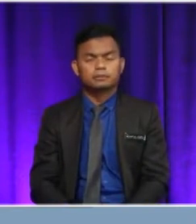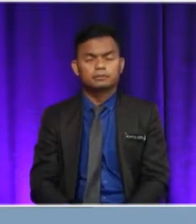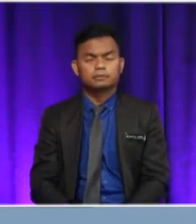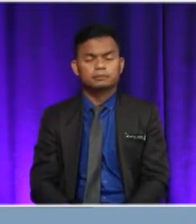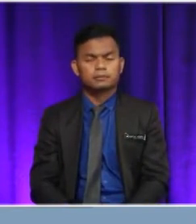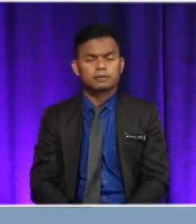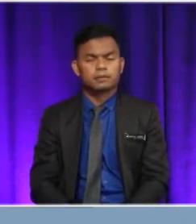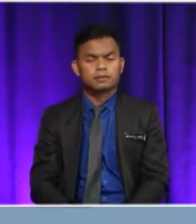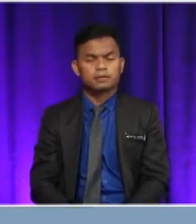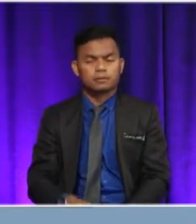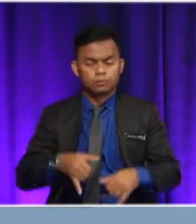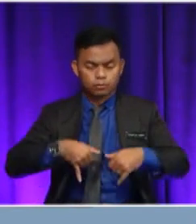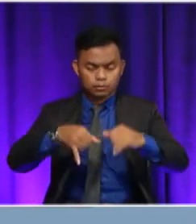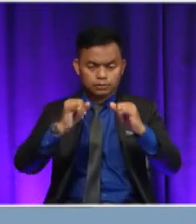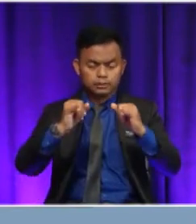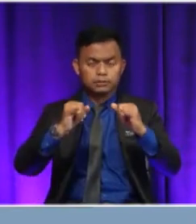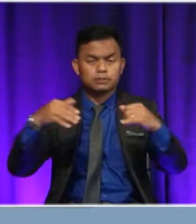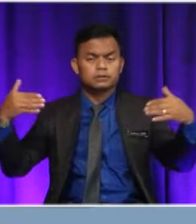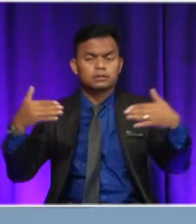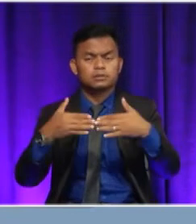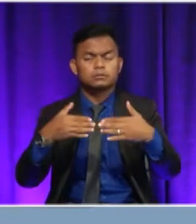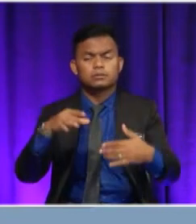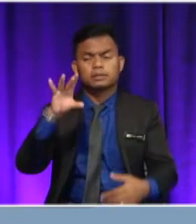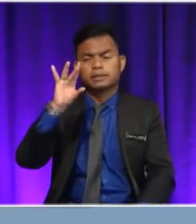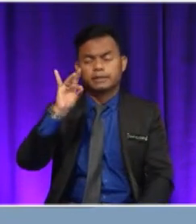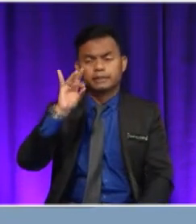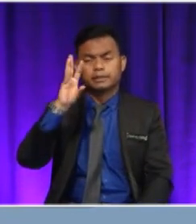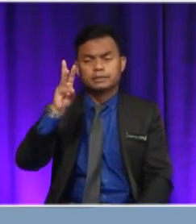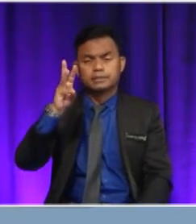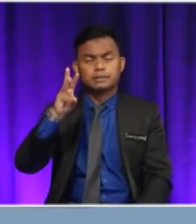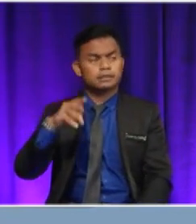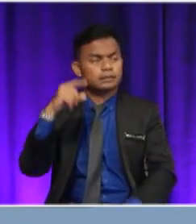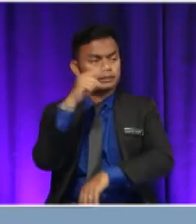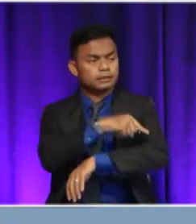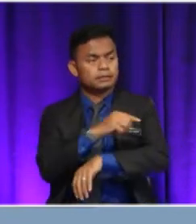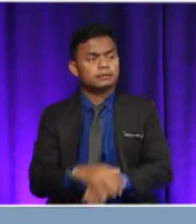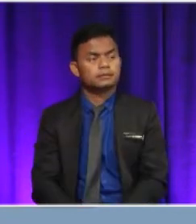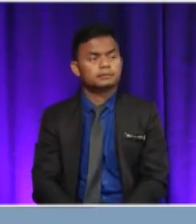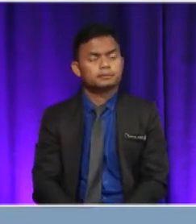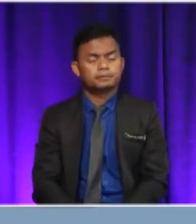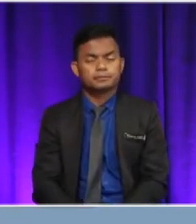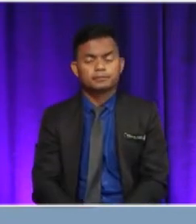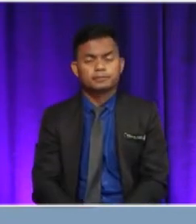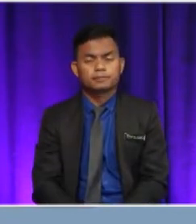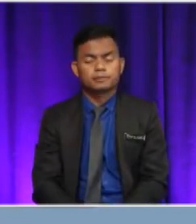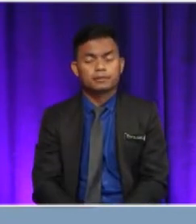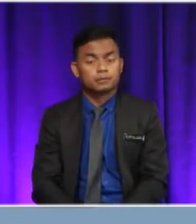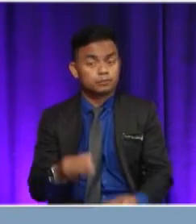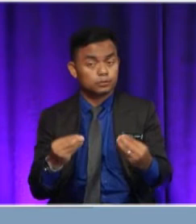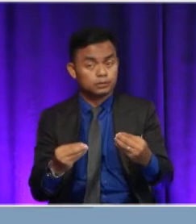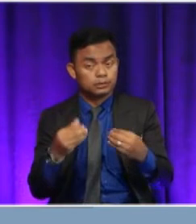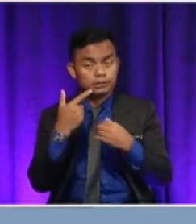continuously for 860 days. As the estimate that he need to take a year,